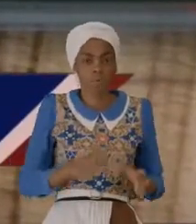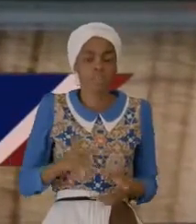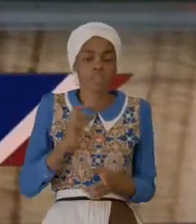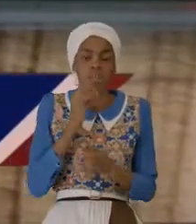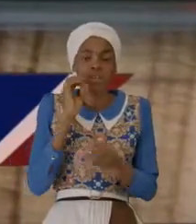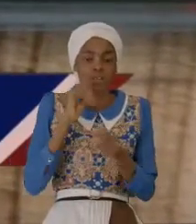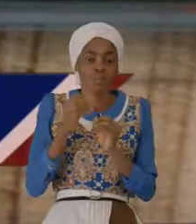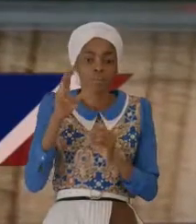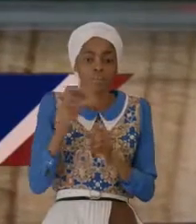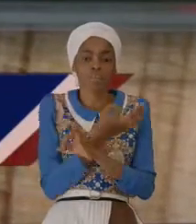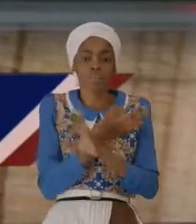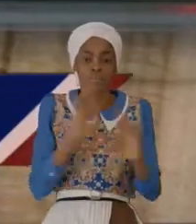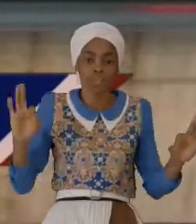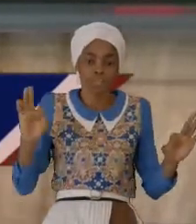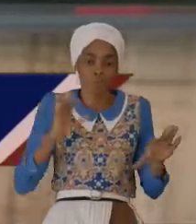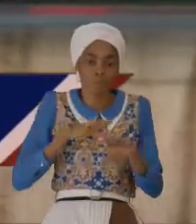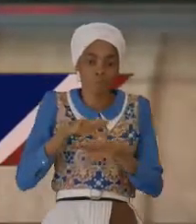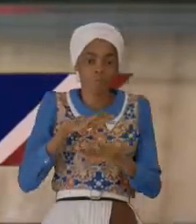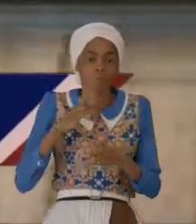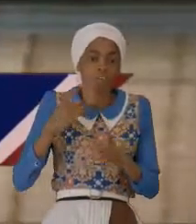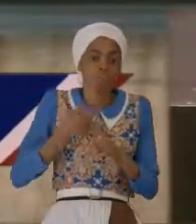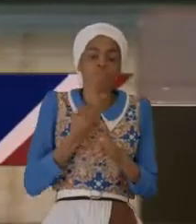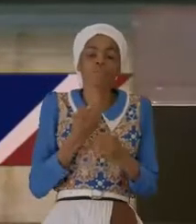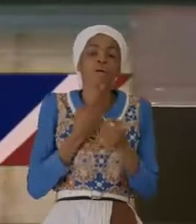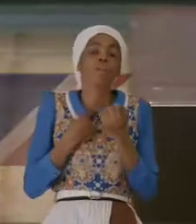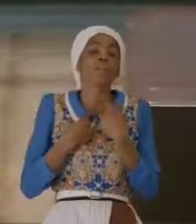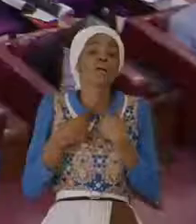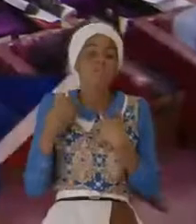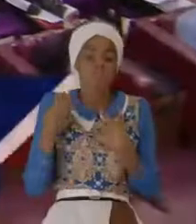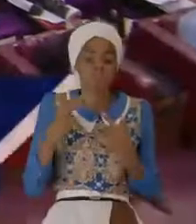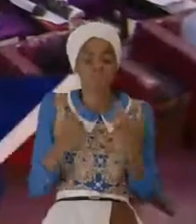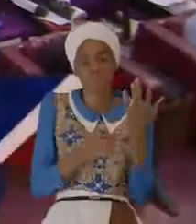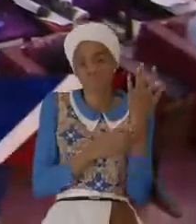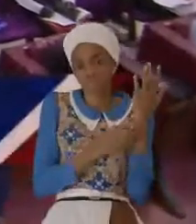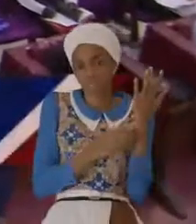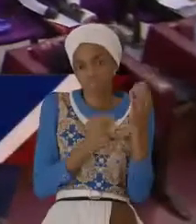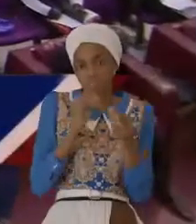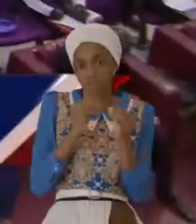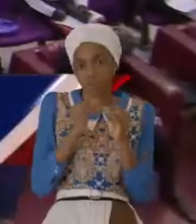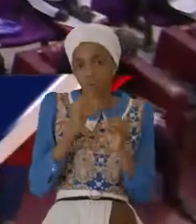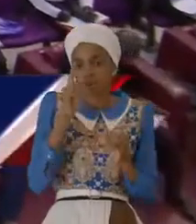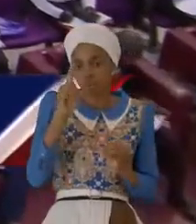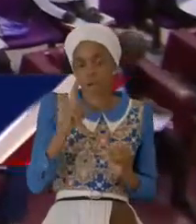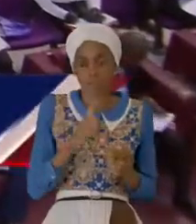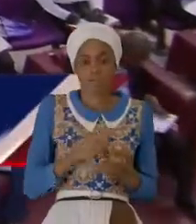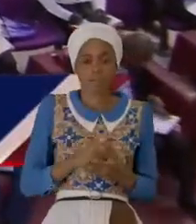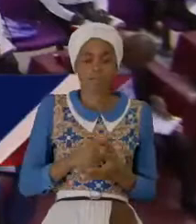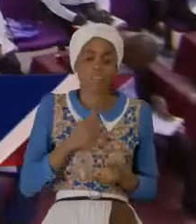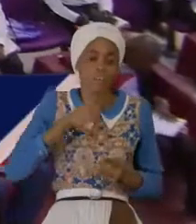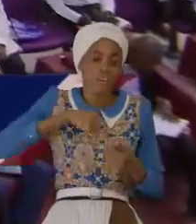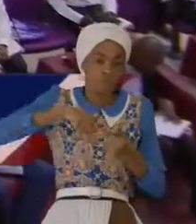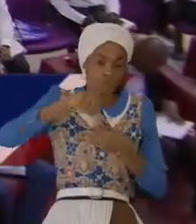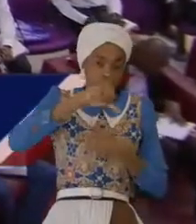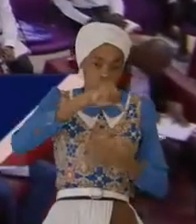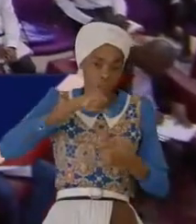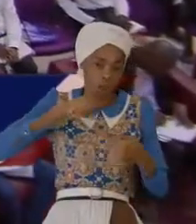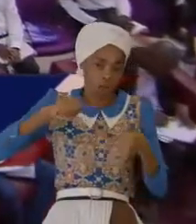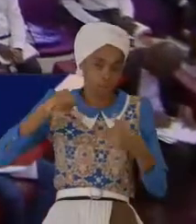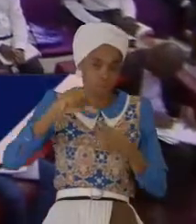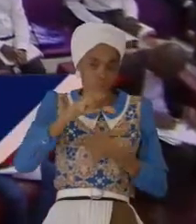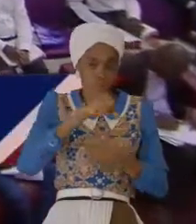the last of the flesh look at number one number one we're looking at Fellowship